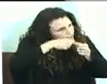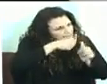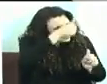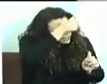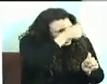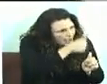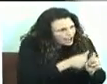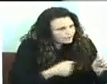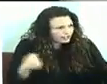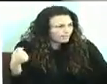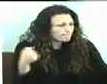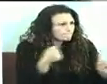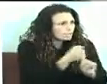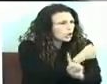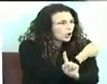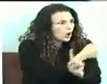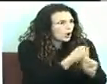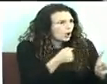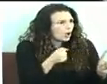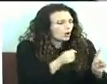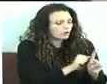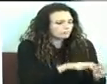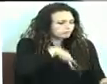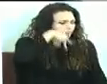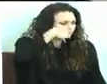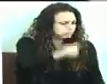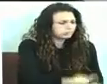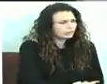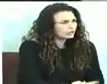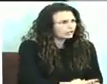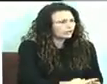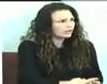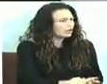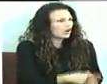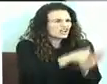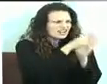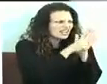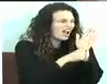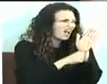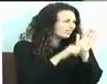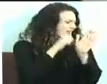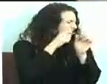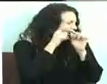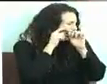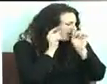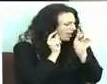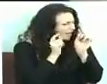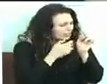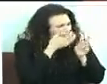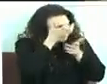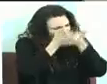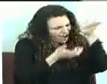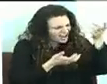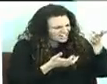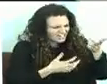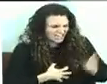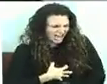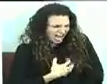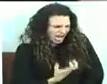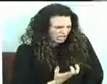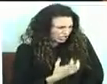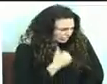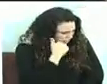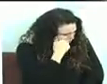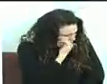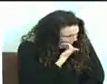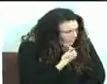every blow that laid him out or cut him till he cried out in his anger and his